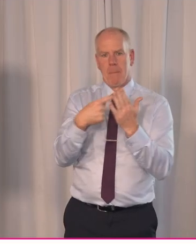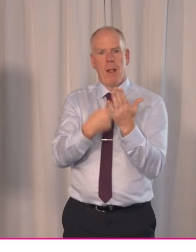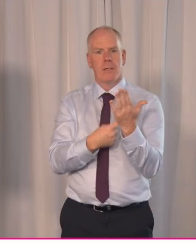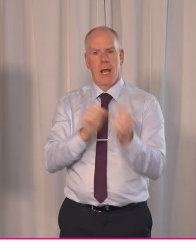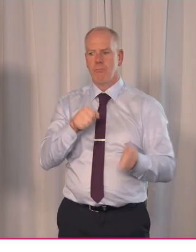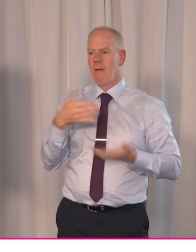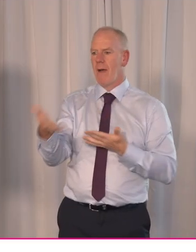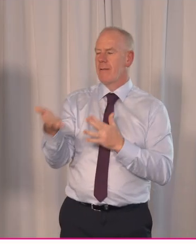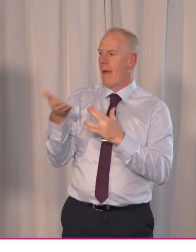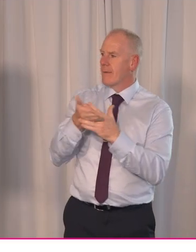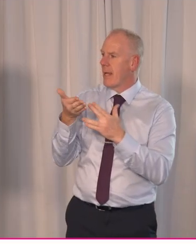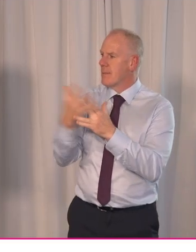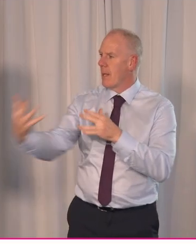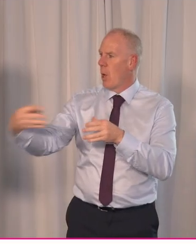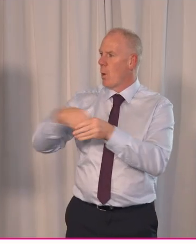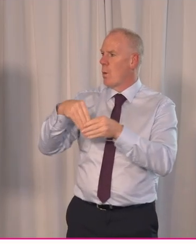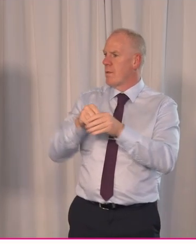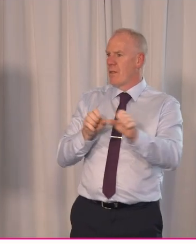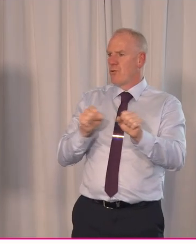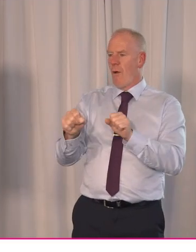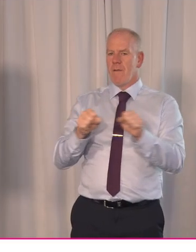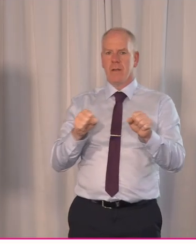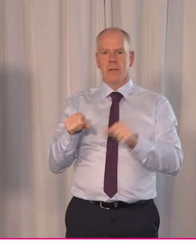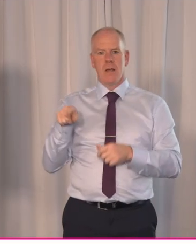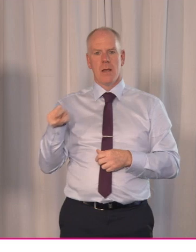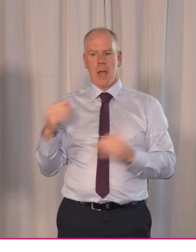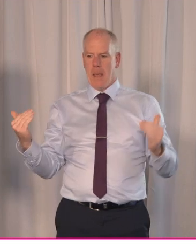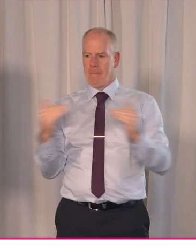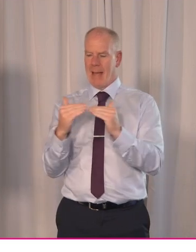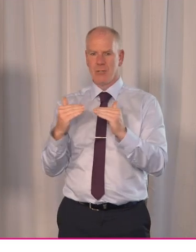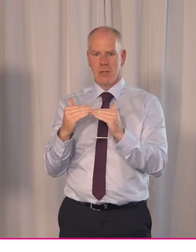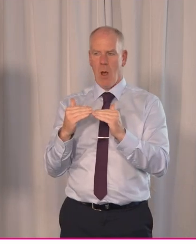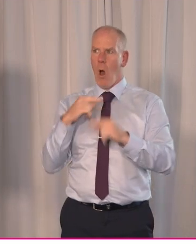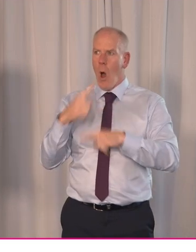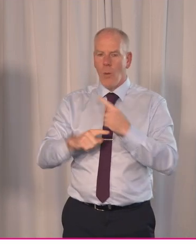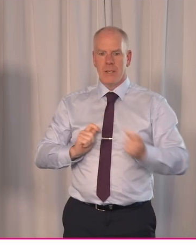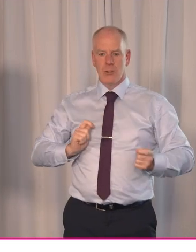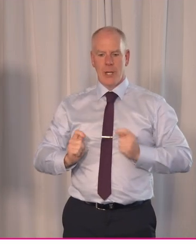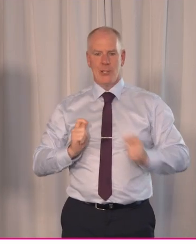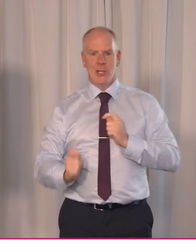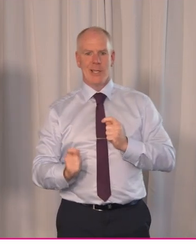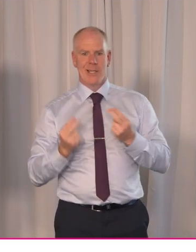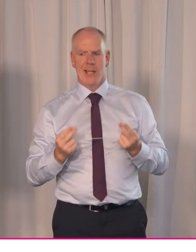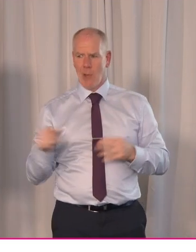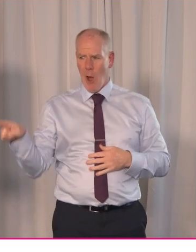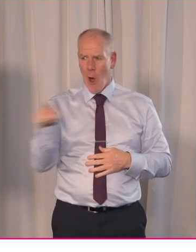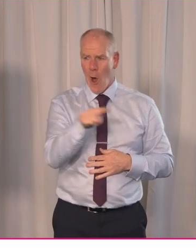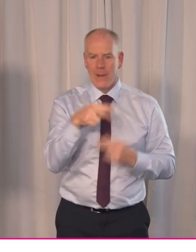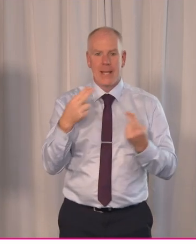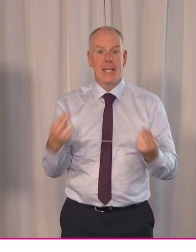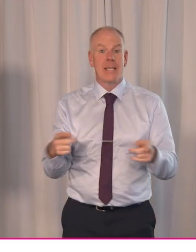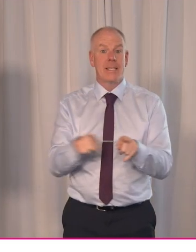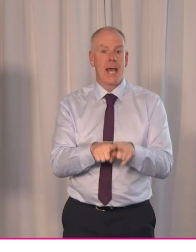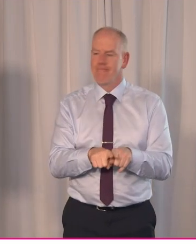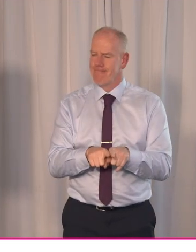accessible, inclusive services that meet our ever-changing needs, because we need different things at different times